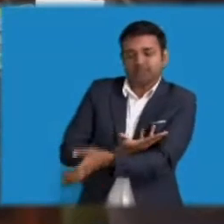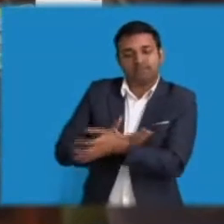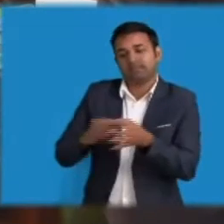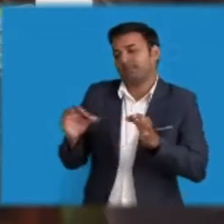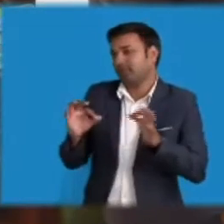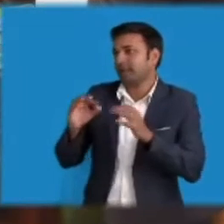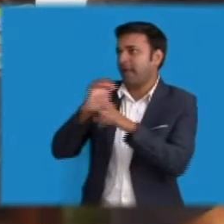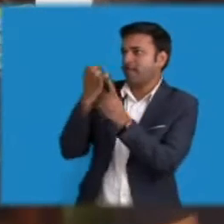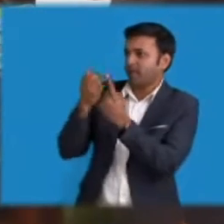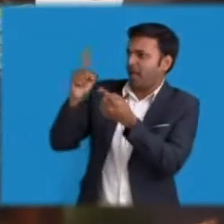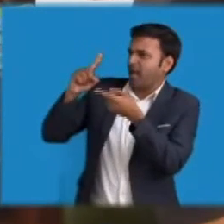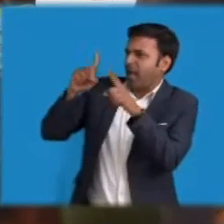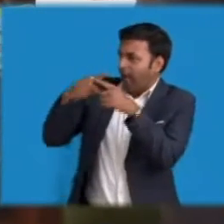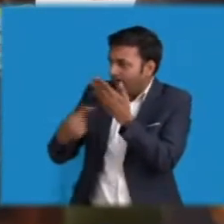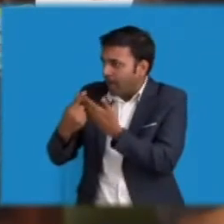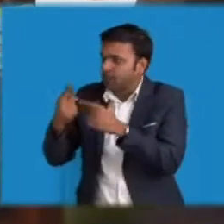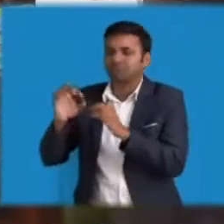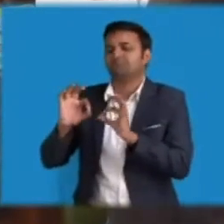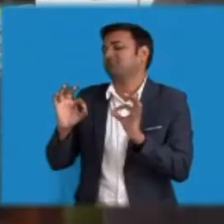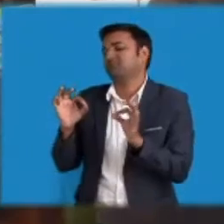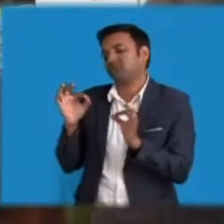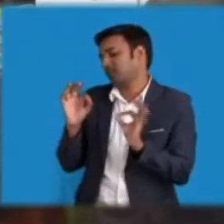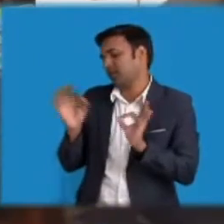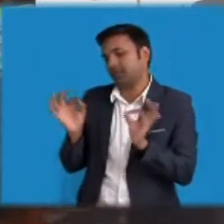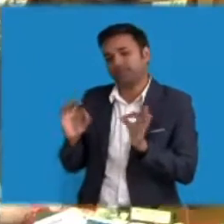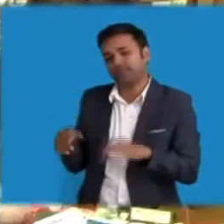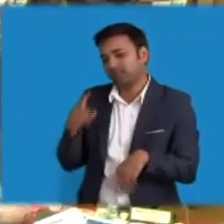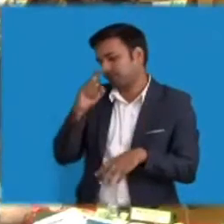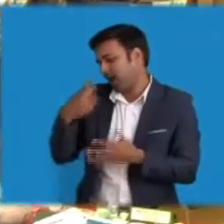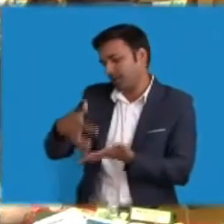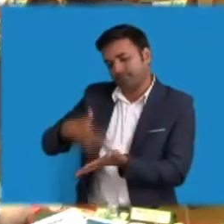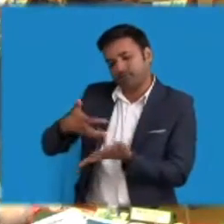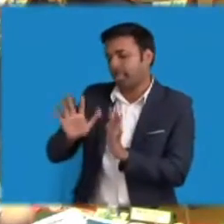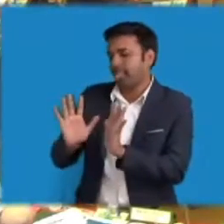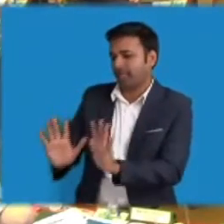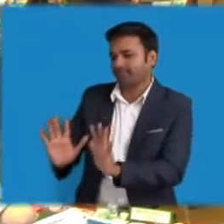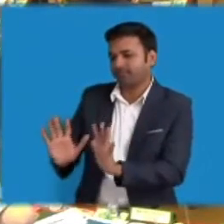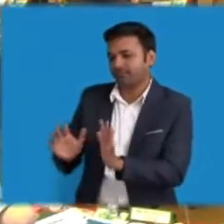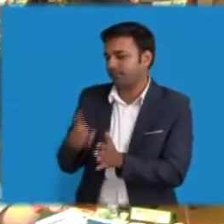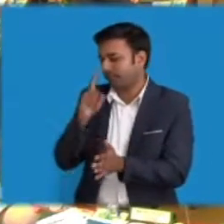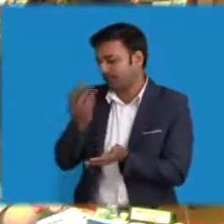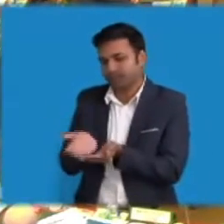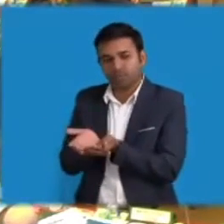now. So there's no need for salvage. Thank you. Honourable Semeza Karawaki.